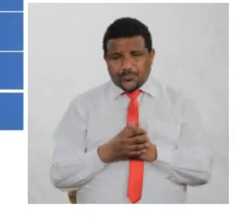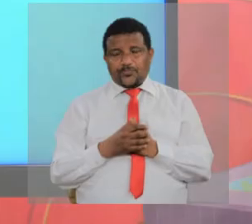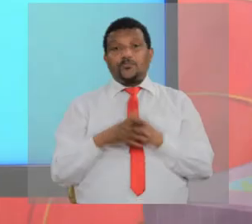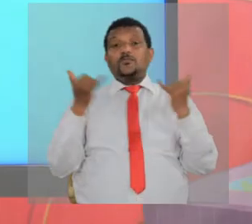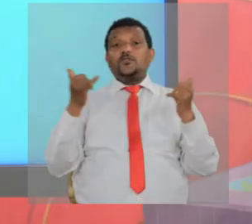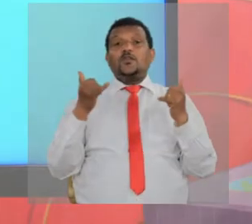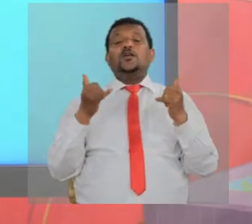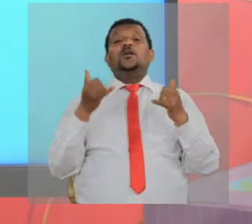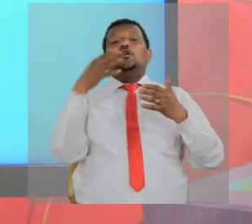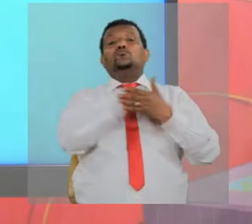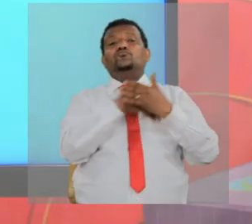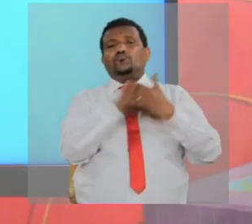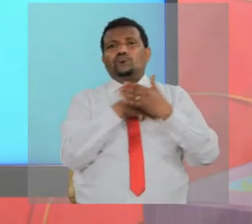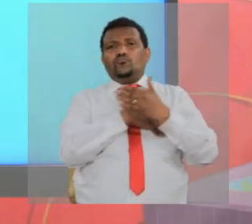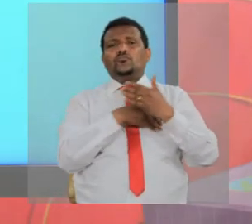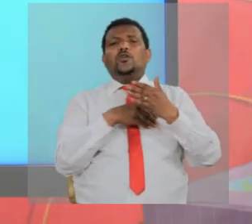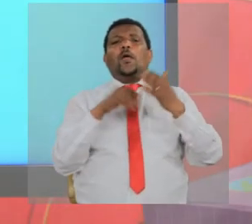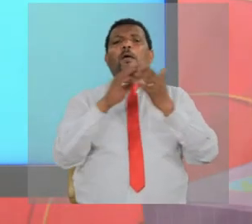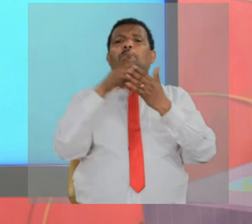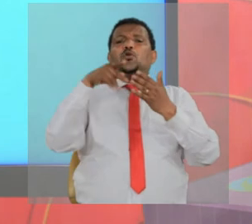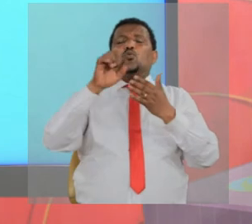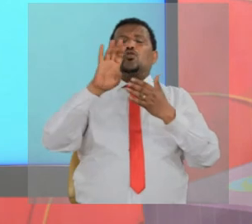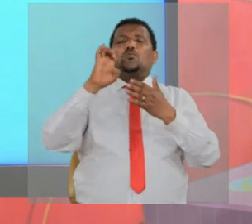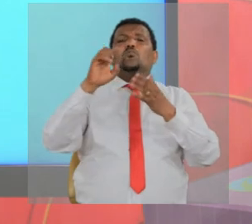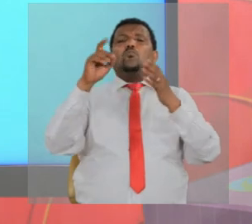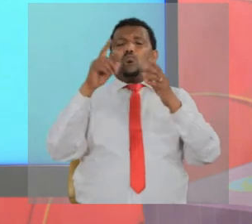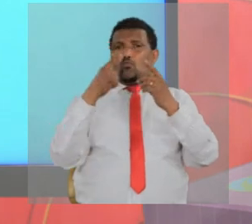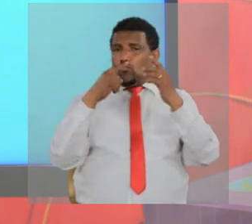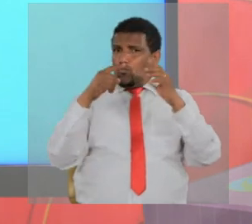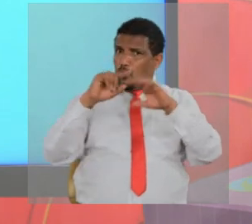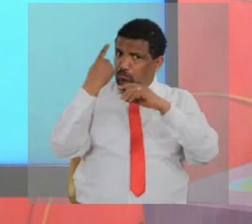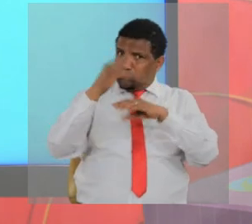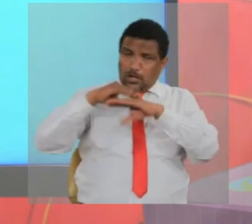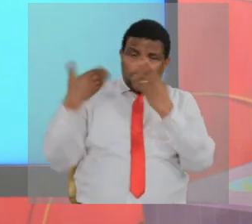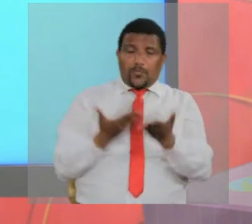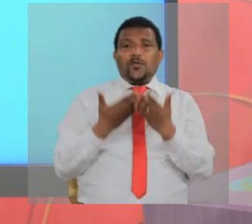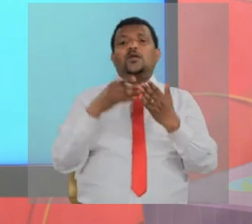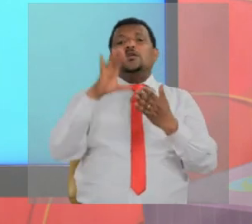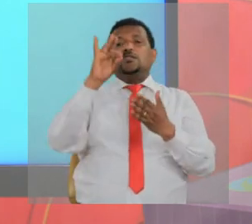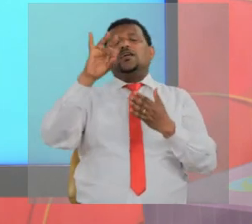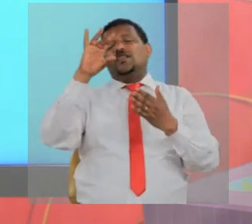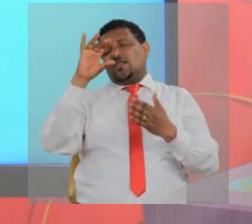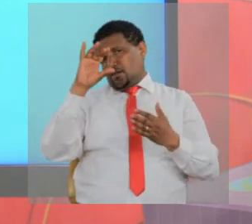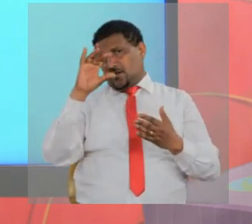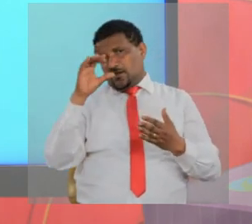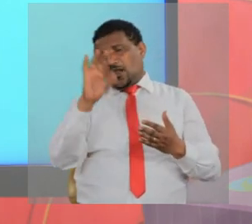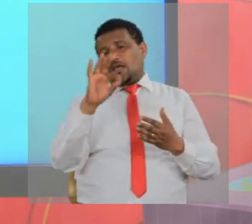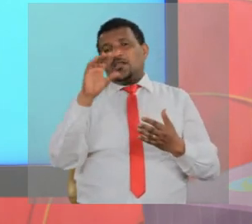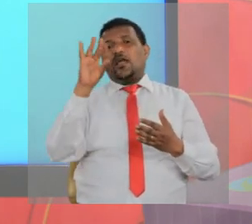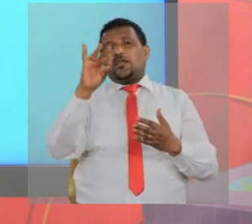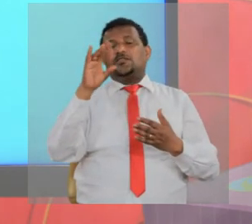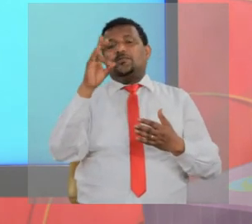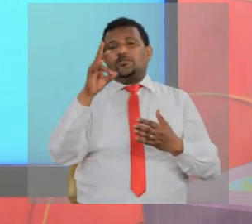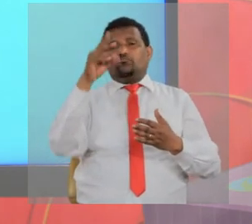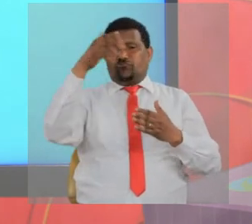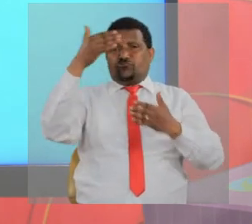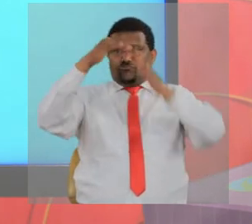Now let's see the revenues of pure monopolies. This is the market price, which is 10,98765, which is a continually declining price.